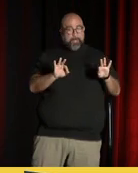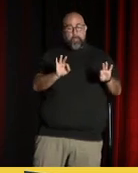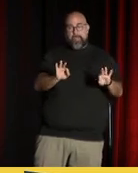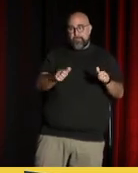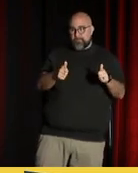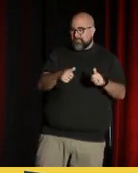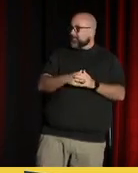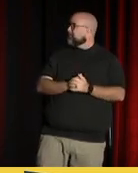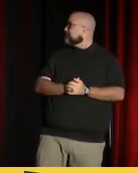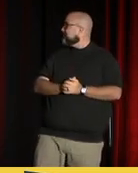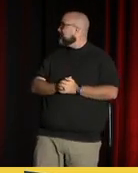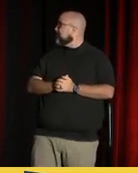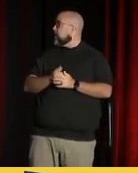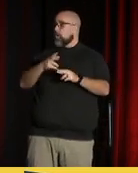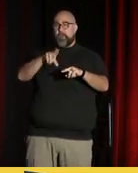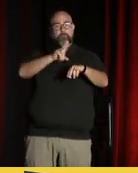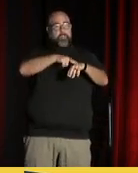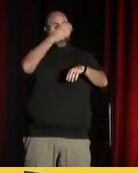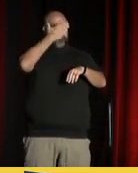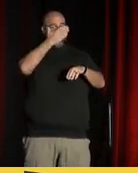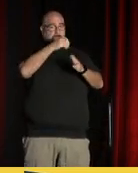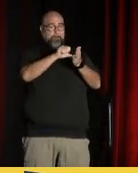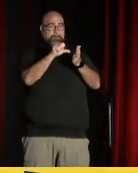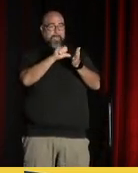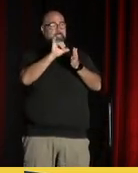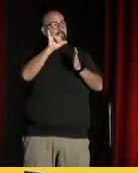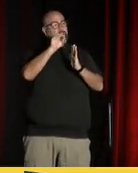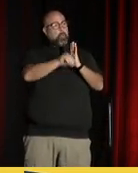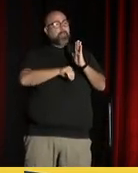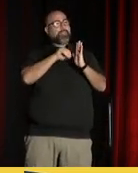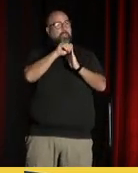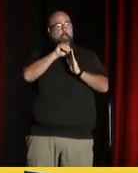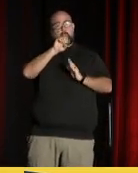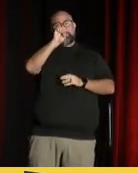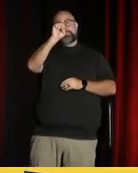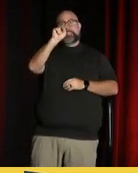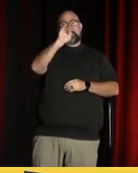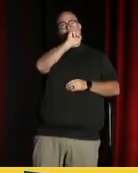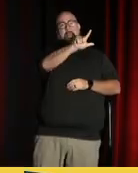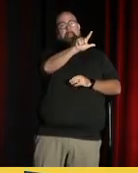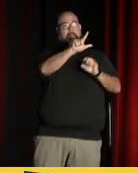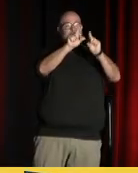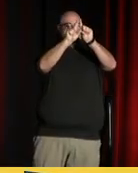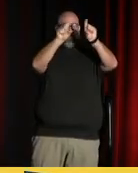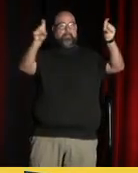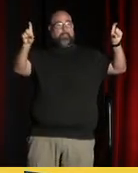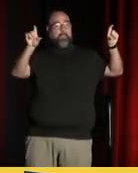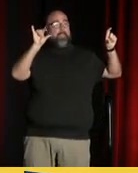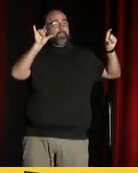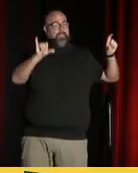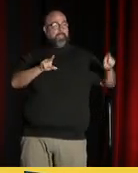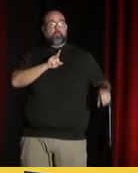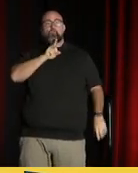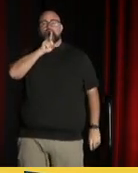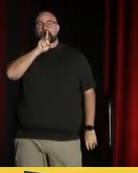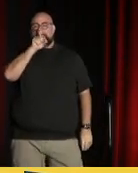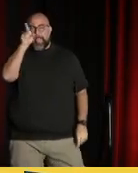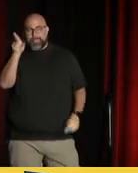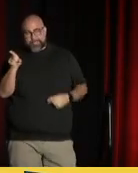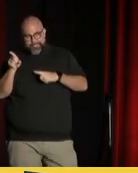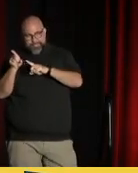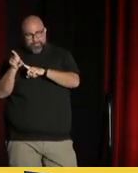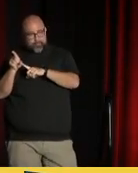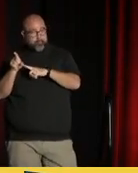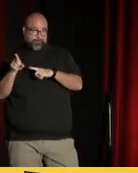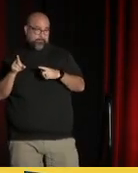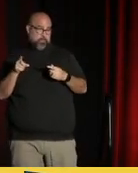got that? And of course, the front page is the Orlando Sentinel. This is reality. You don't get any